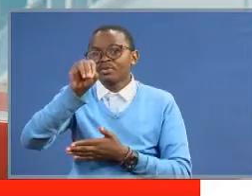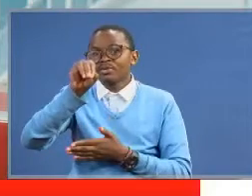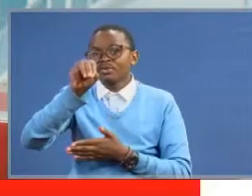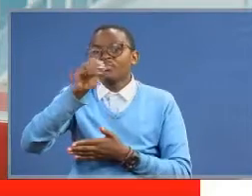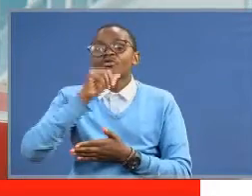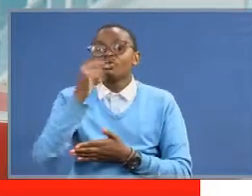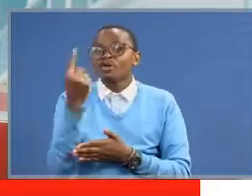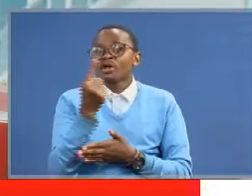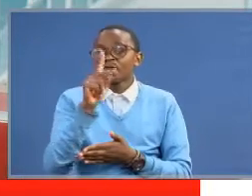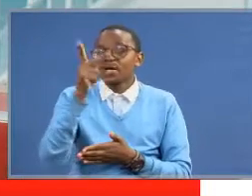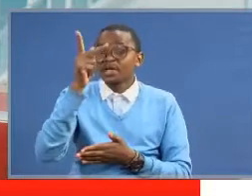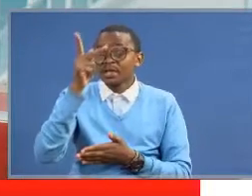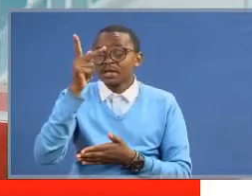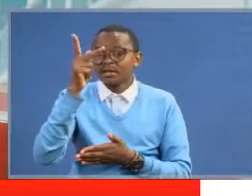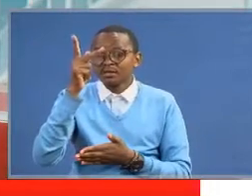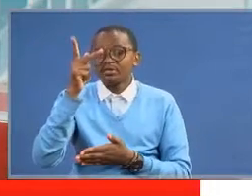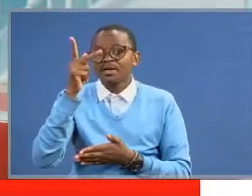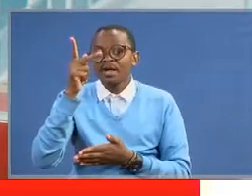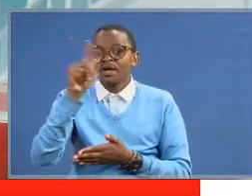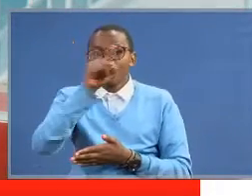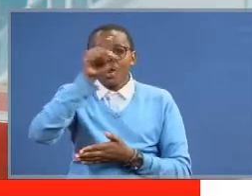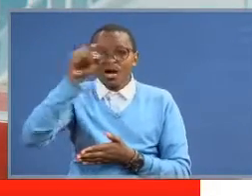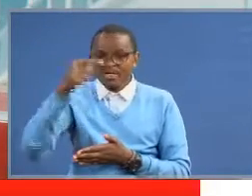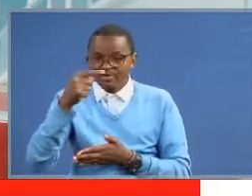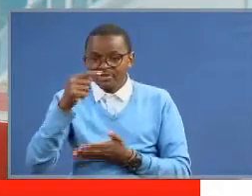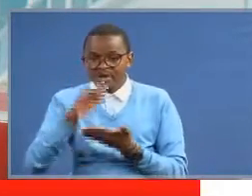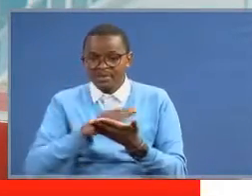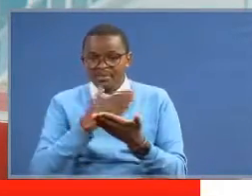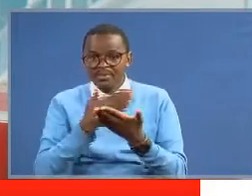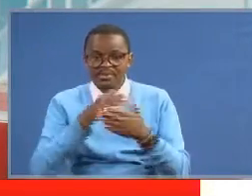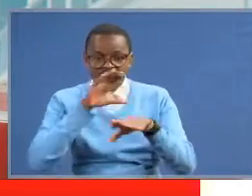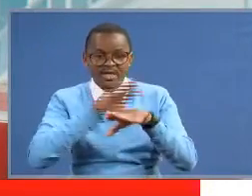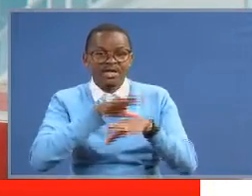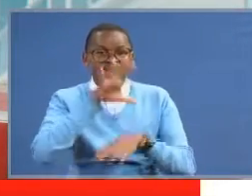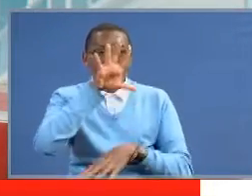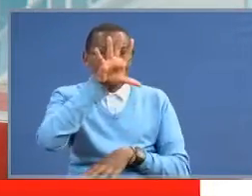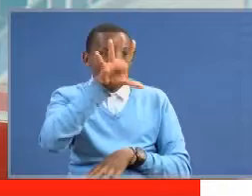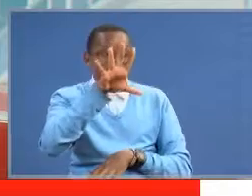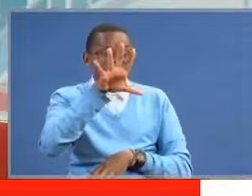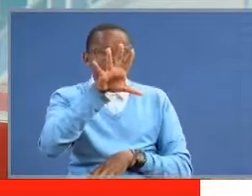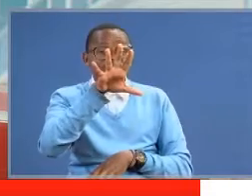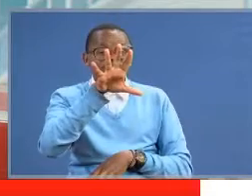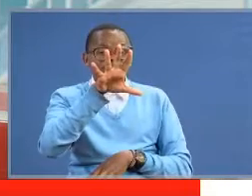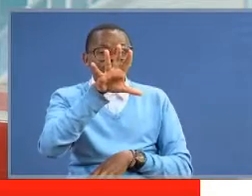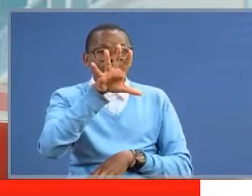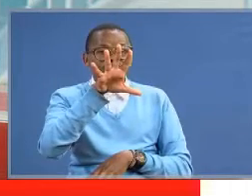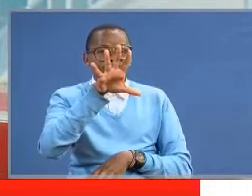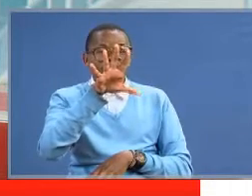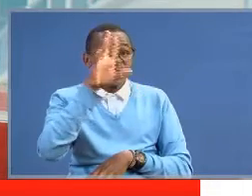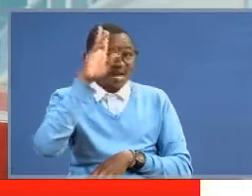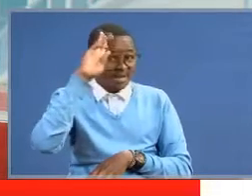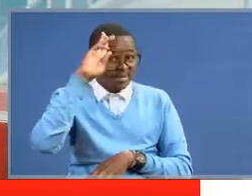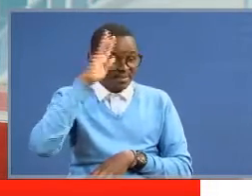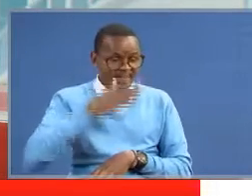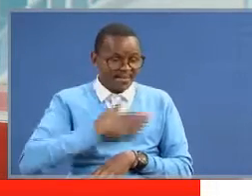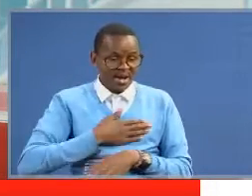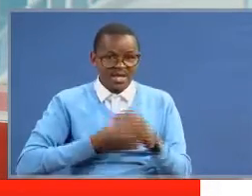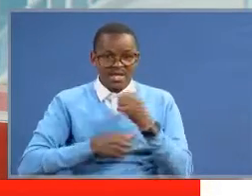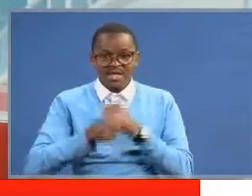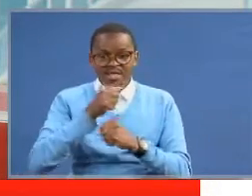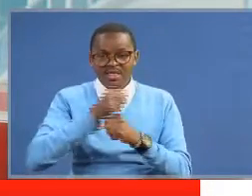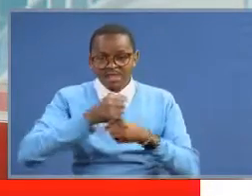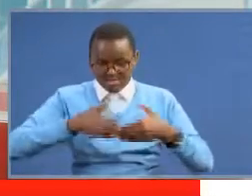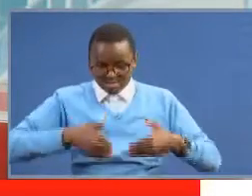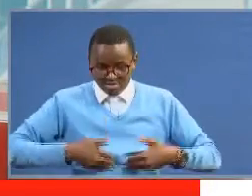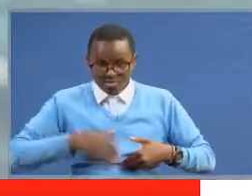for example, in Kenya there were 1,000 applicants and they were taking 5. And 1,000? Yes. And I remember in my year I was very